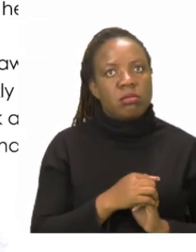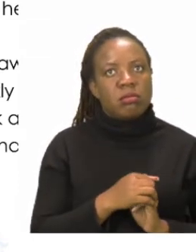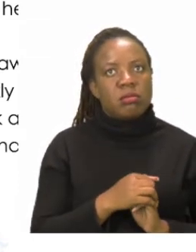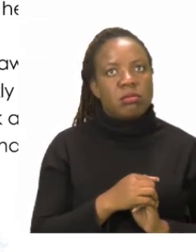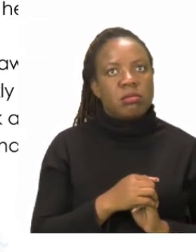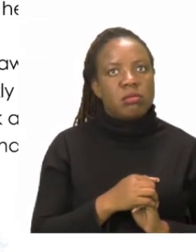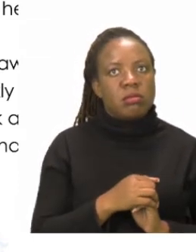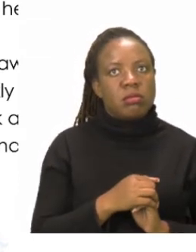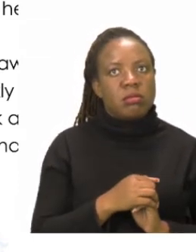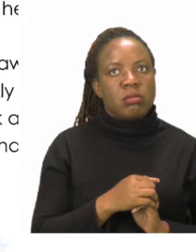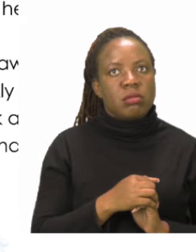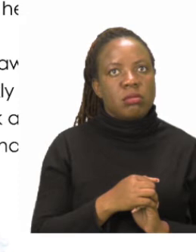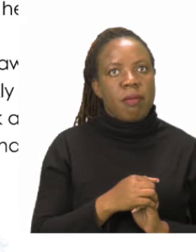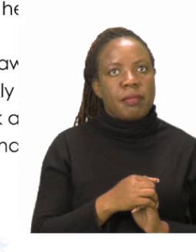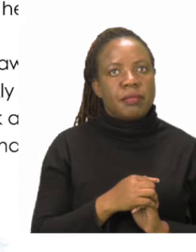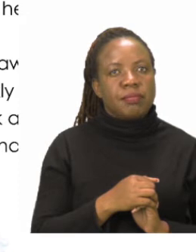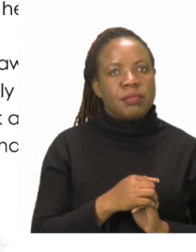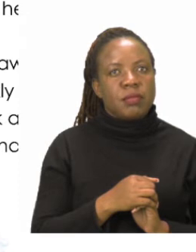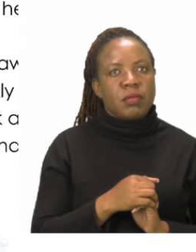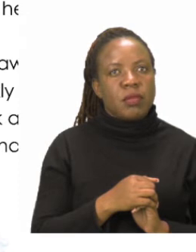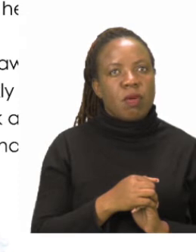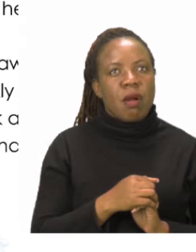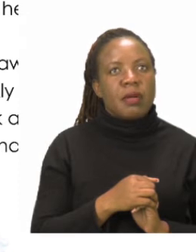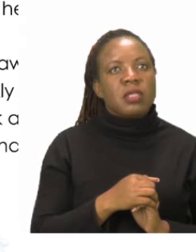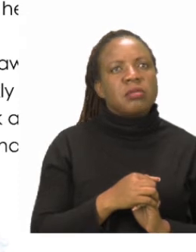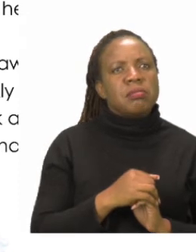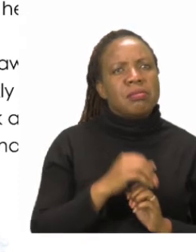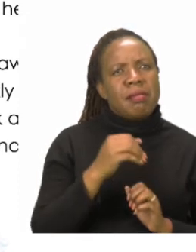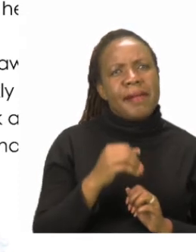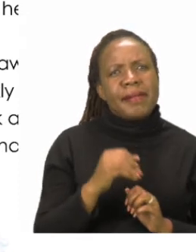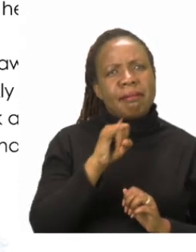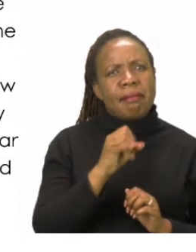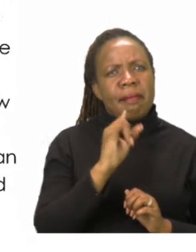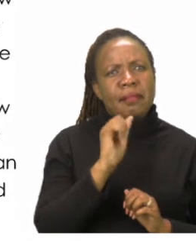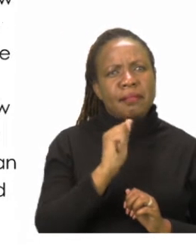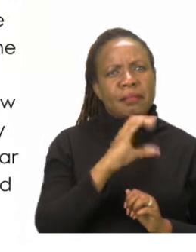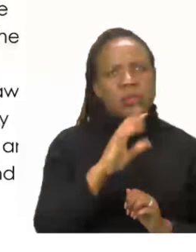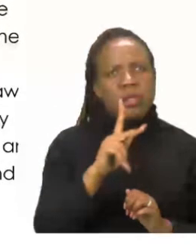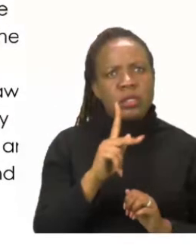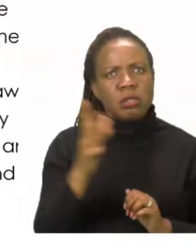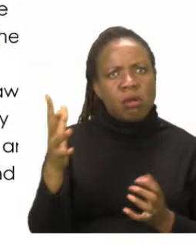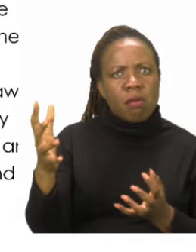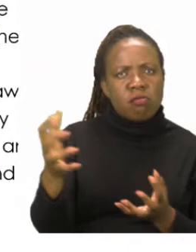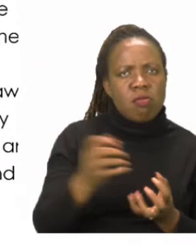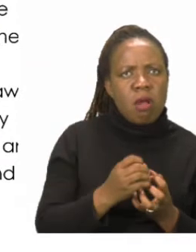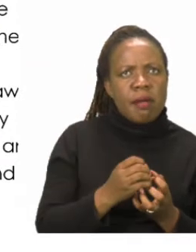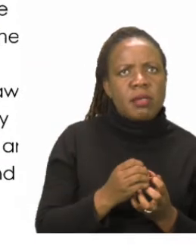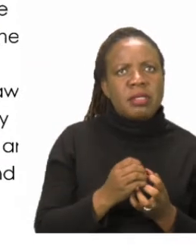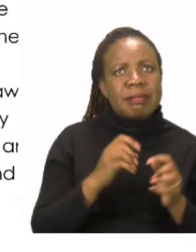giant's things? Why or why not? Question 5 one more